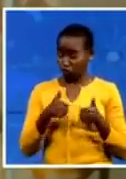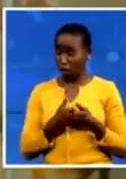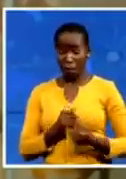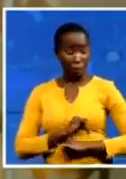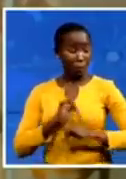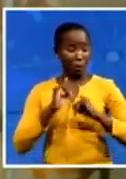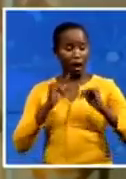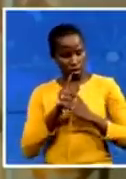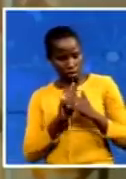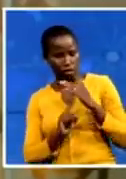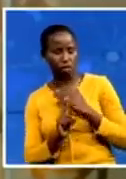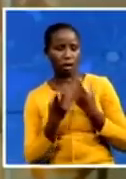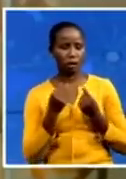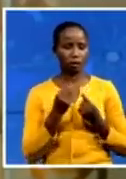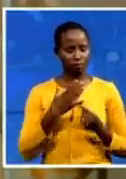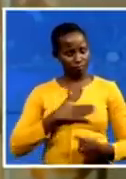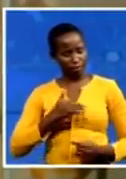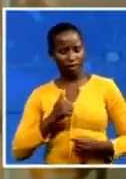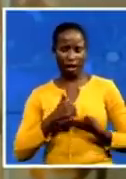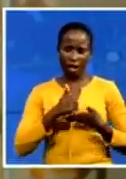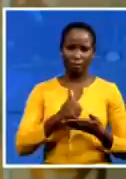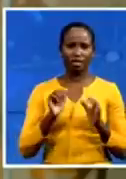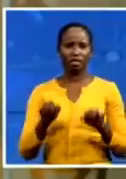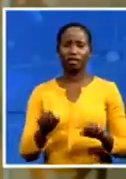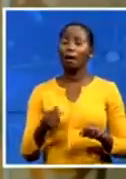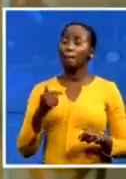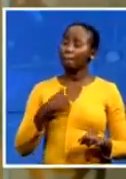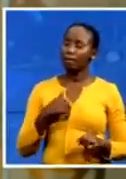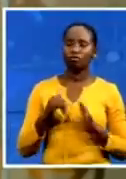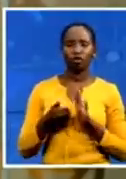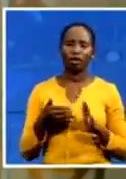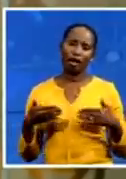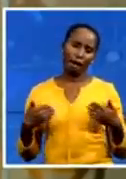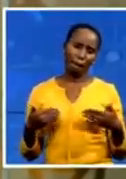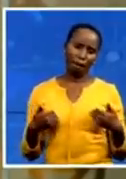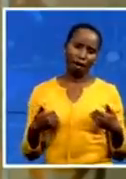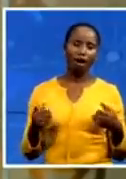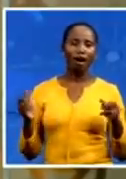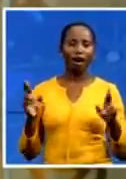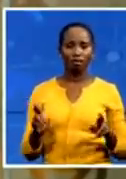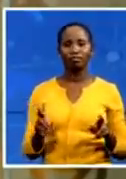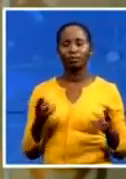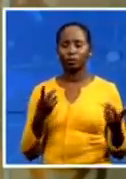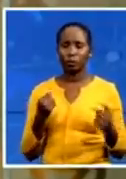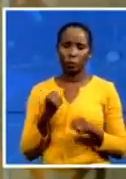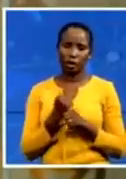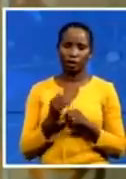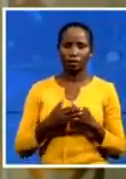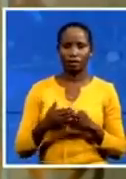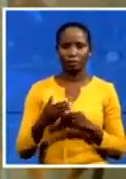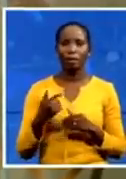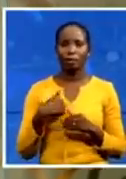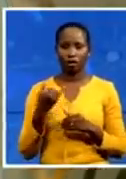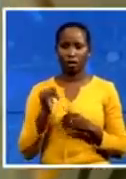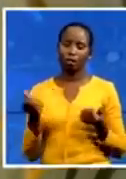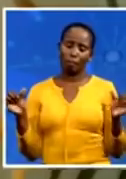seen. And I'm just grateful, and I hope that they don't think this is a betrayal of them, because I'll still be giving back to the country. Mbali, thank